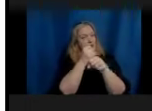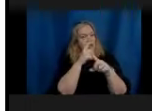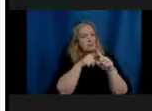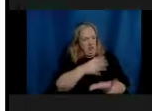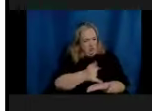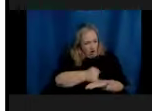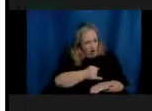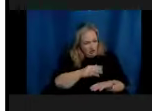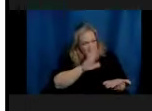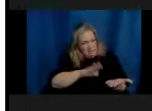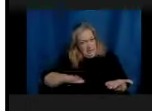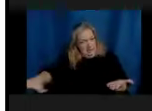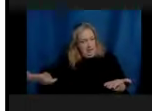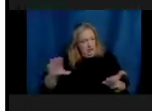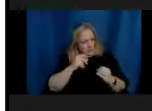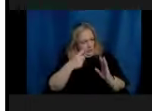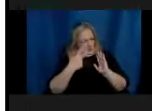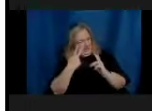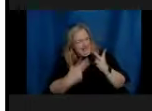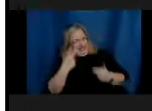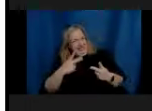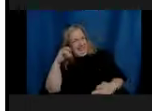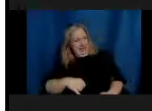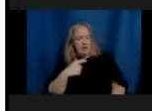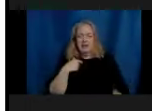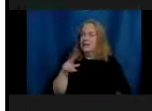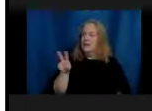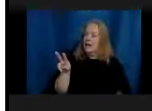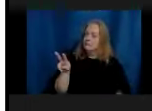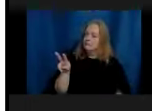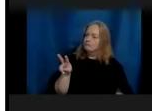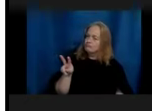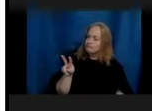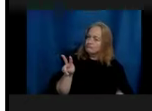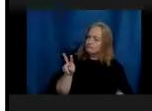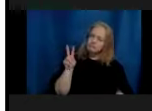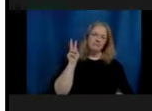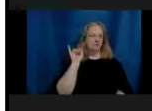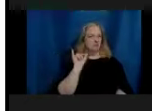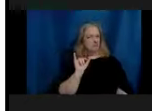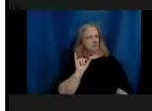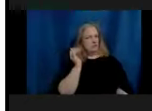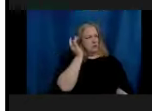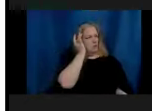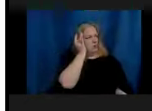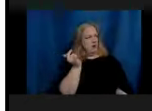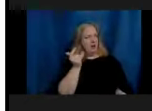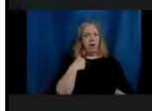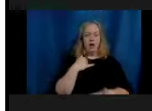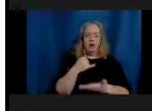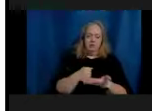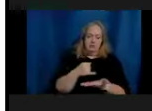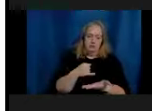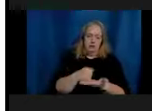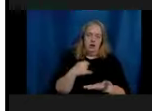ever sees it? And I started thinking about that for a bit. And I was like, why is that? Like, why, when I make a drawing, I'm like, oh, this